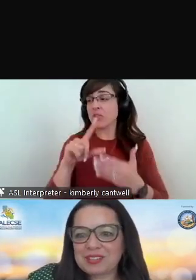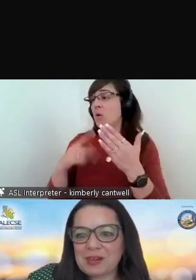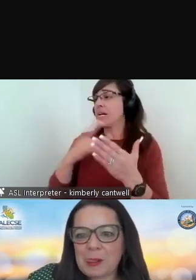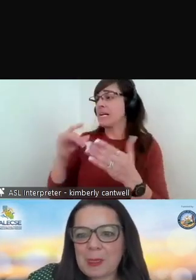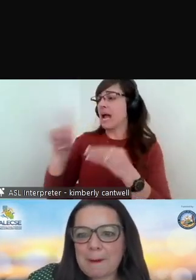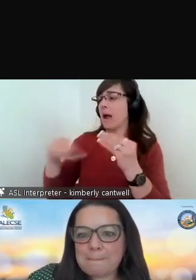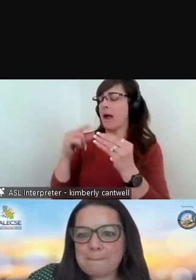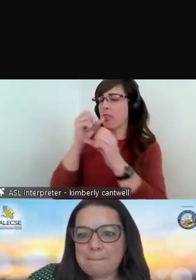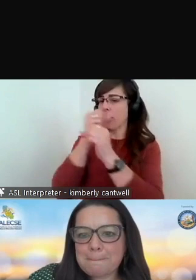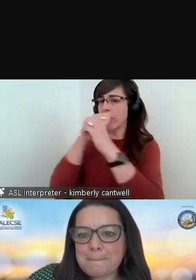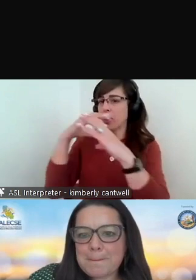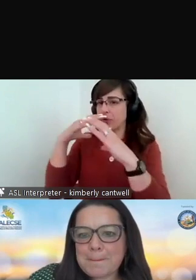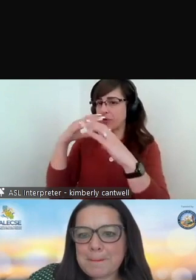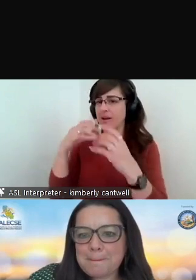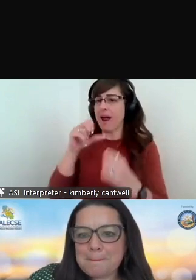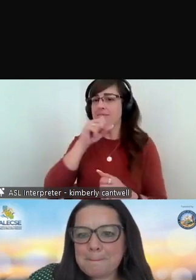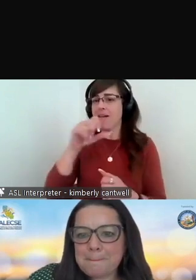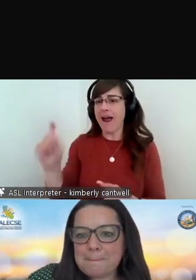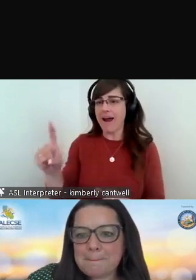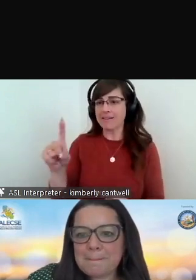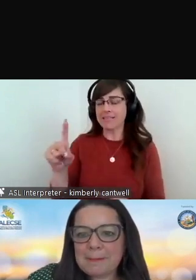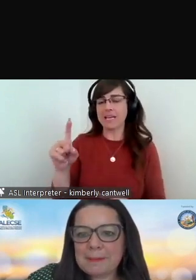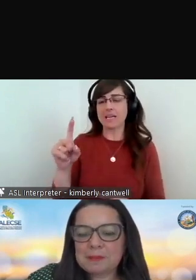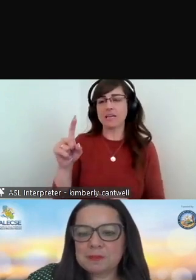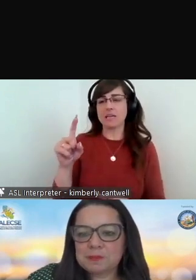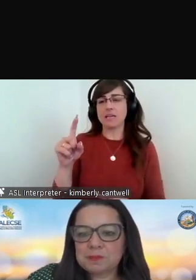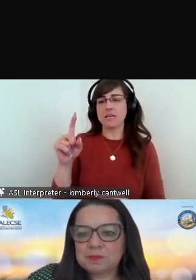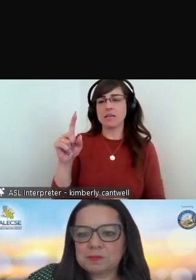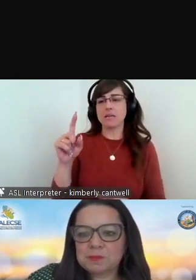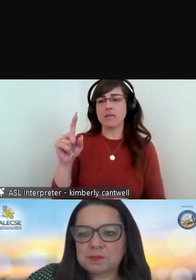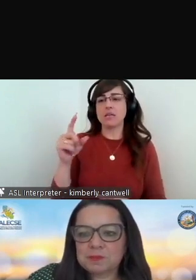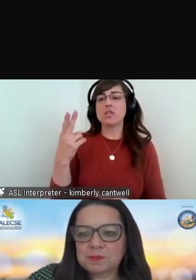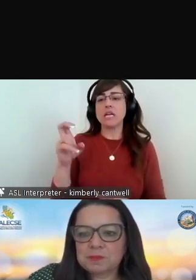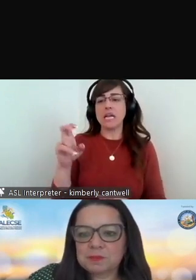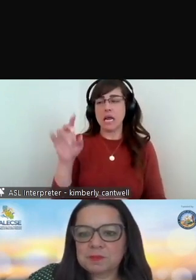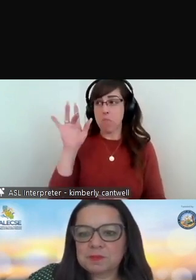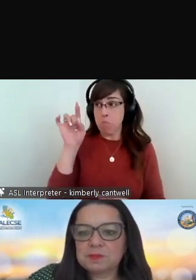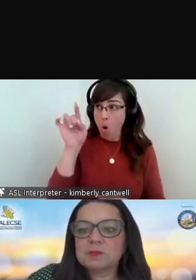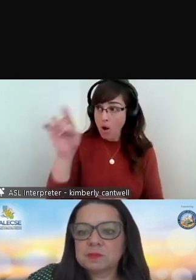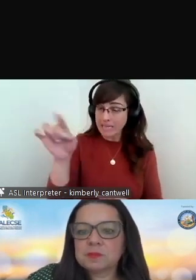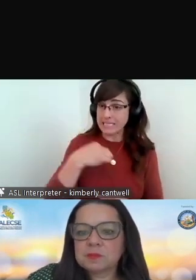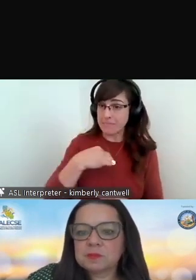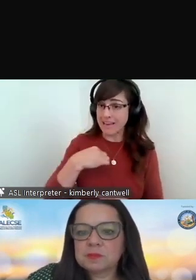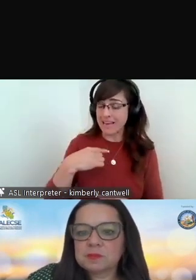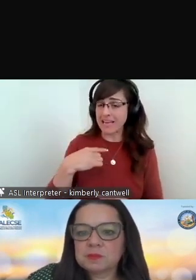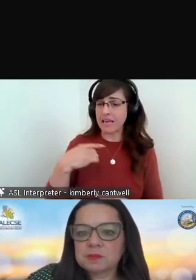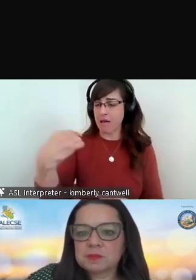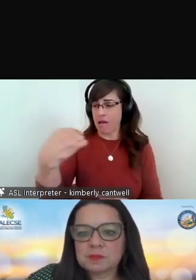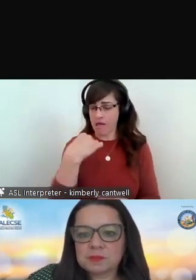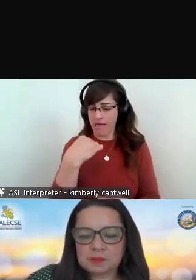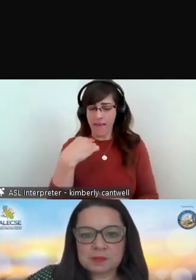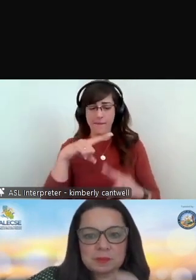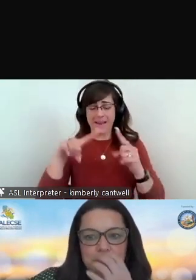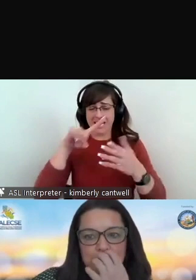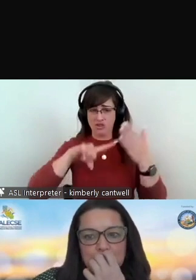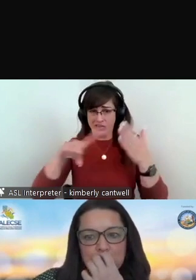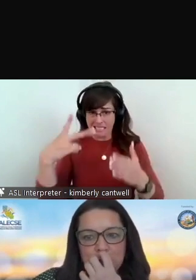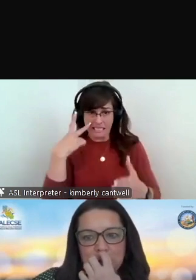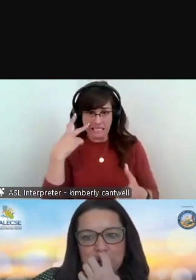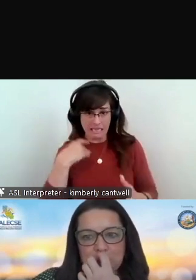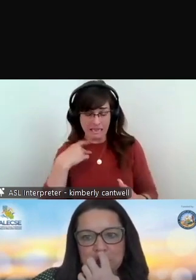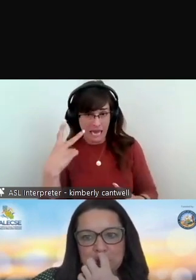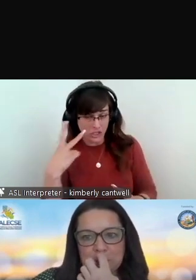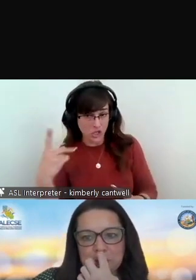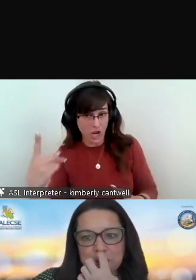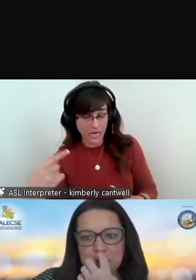doing the balloon is I love asking like aware questions. So he does point to me, but does he check to see that I saw